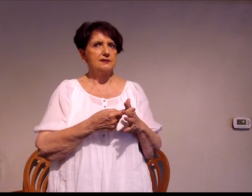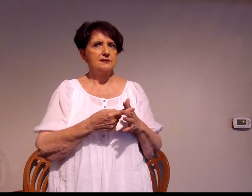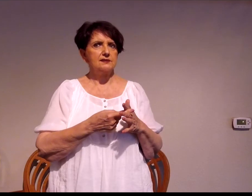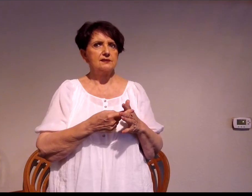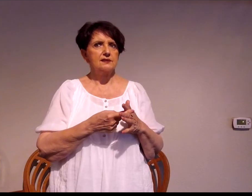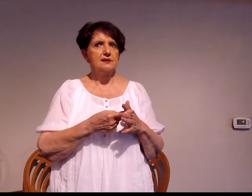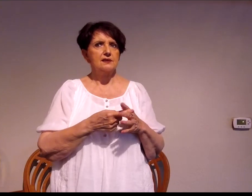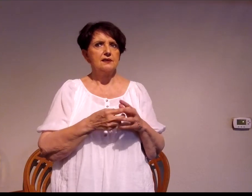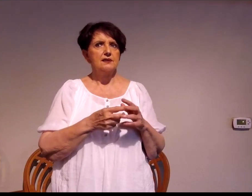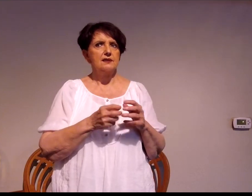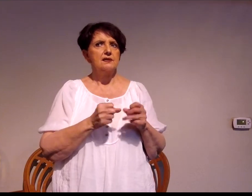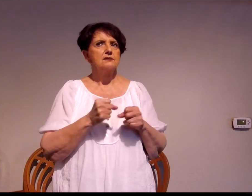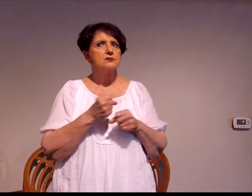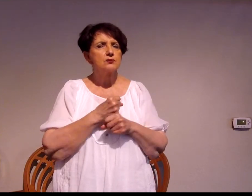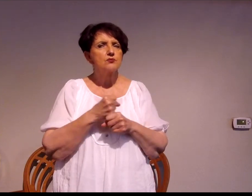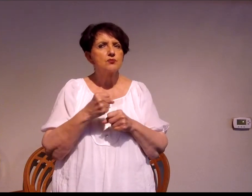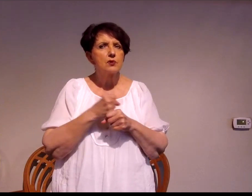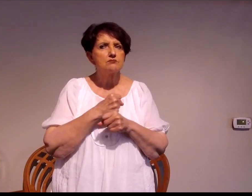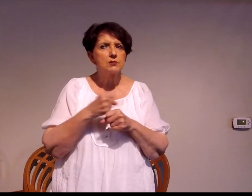the rumble.